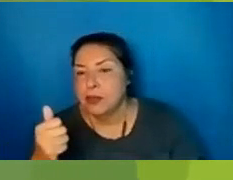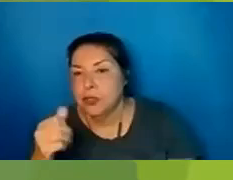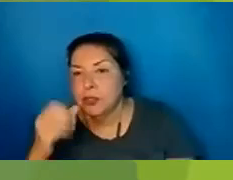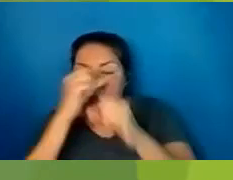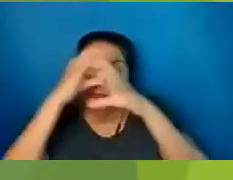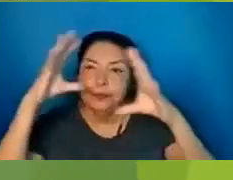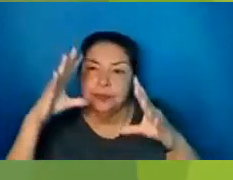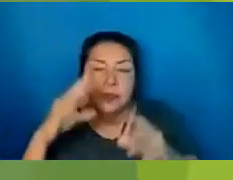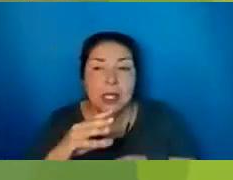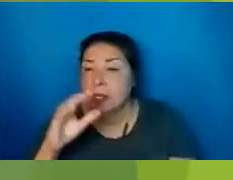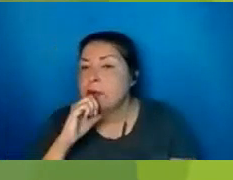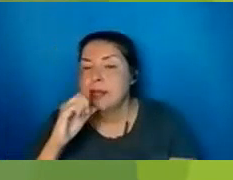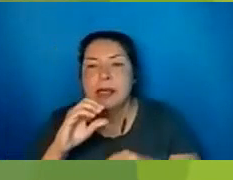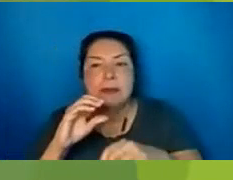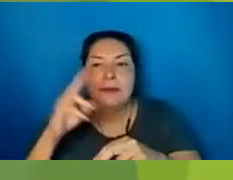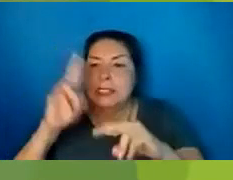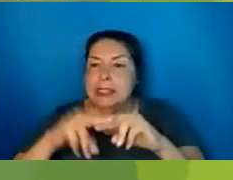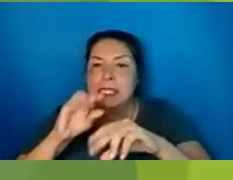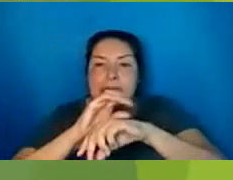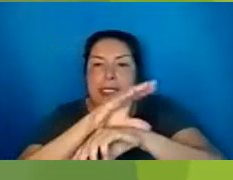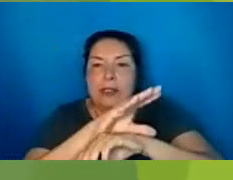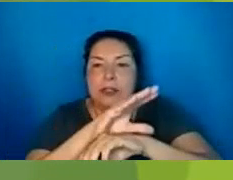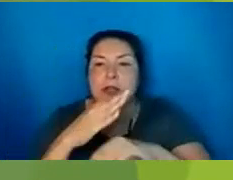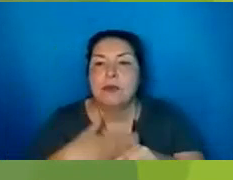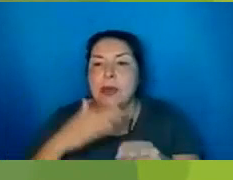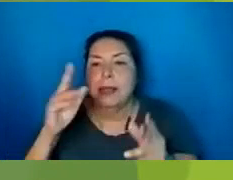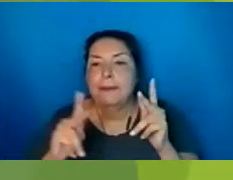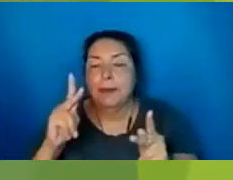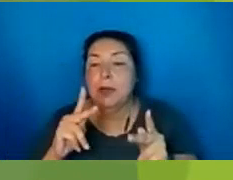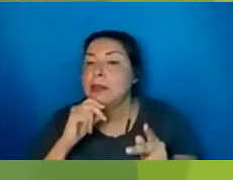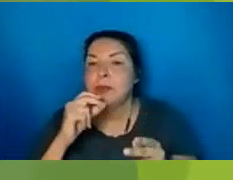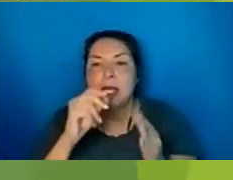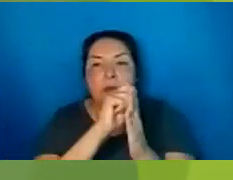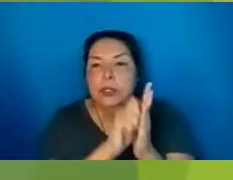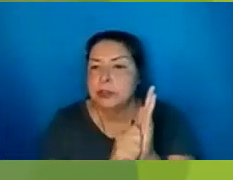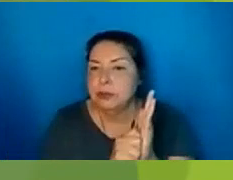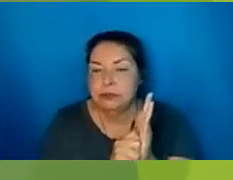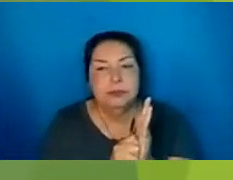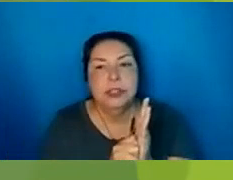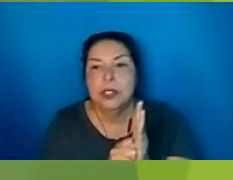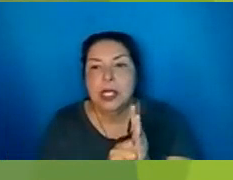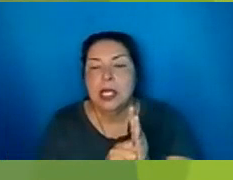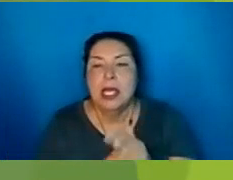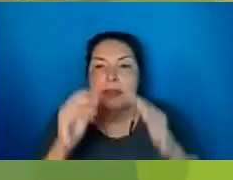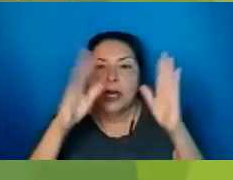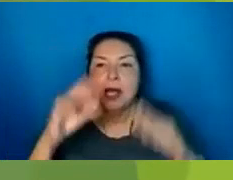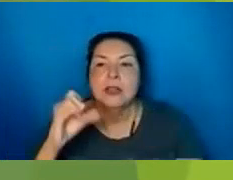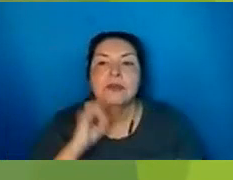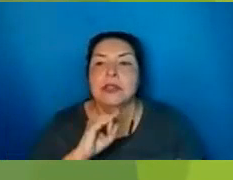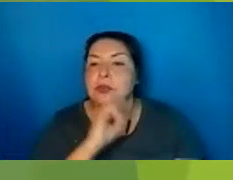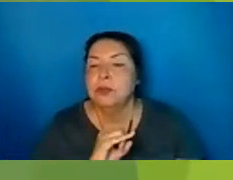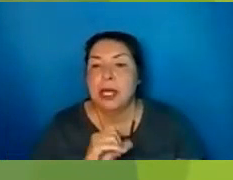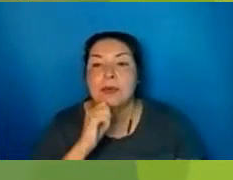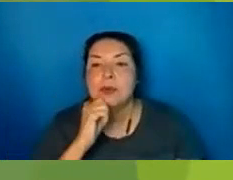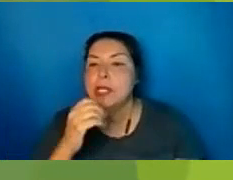place in the council of my people, nor will they be written down in the register of the house of Israel. Nor will they enter the land